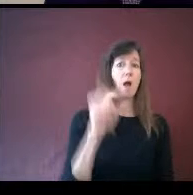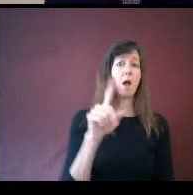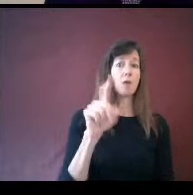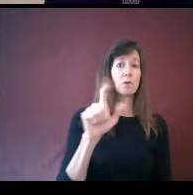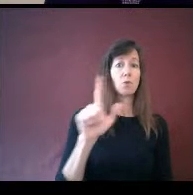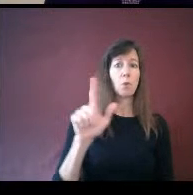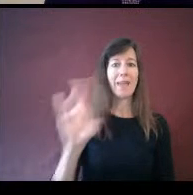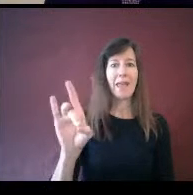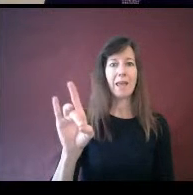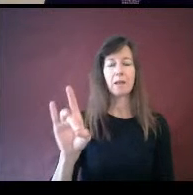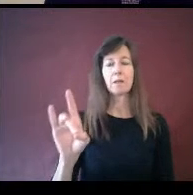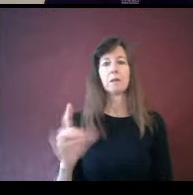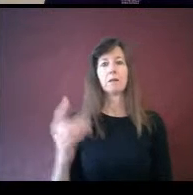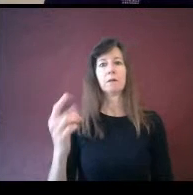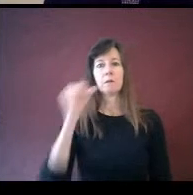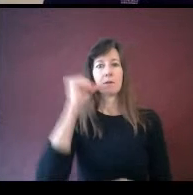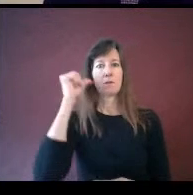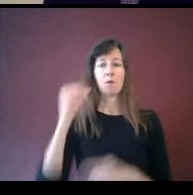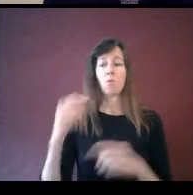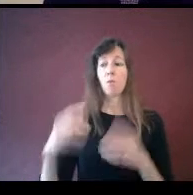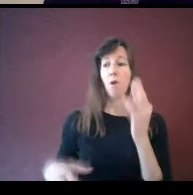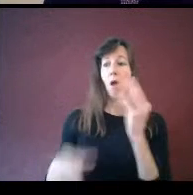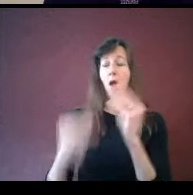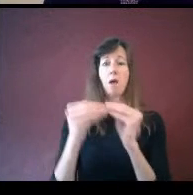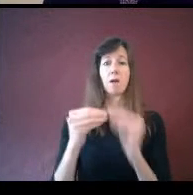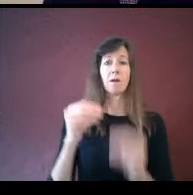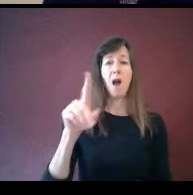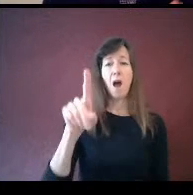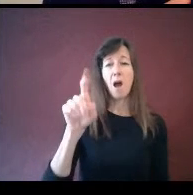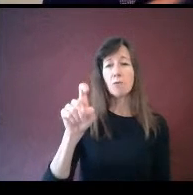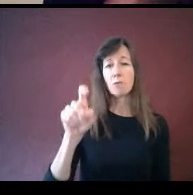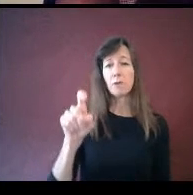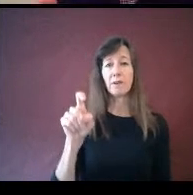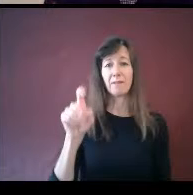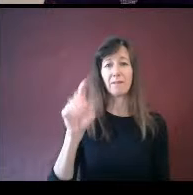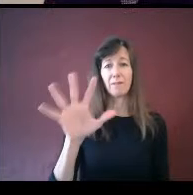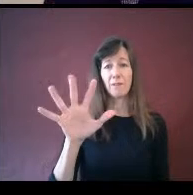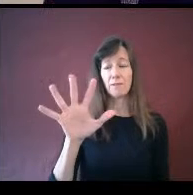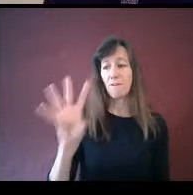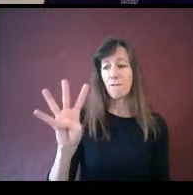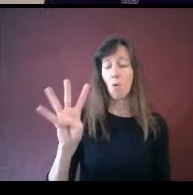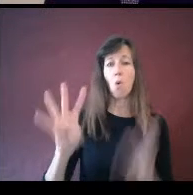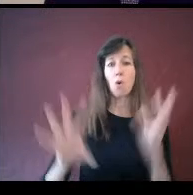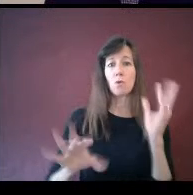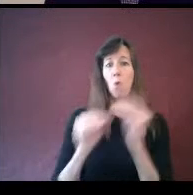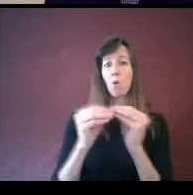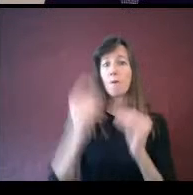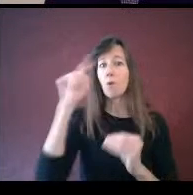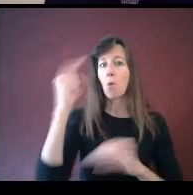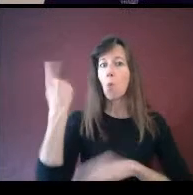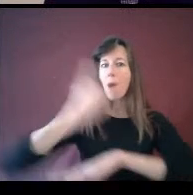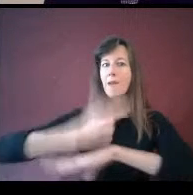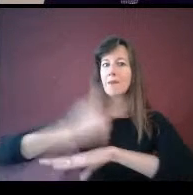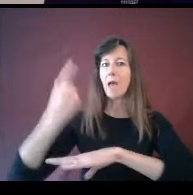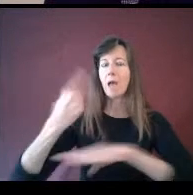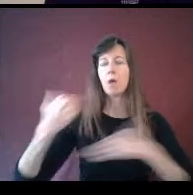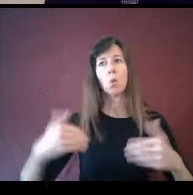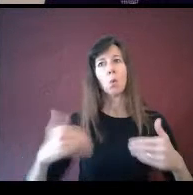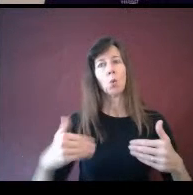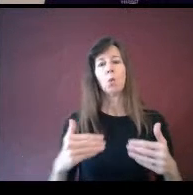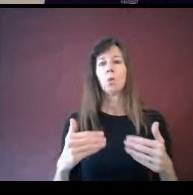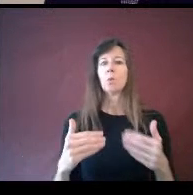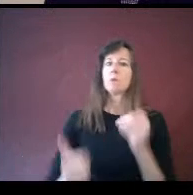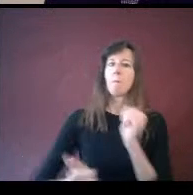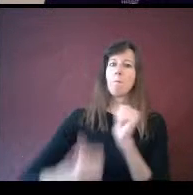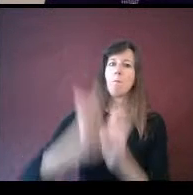one-day total of 154 was one of the highest we've had, if not the highest, throughout the entire period, and